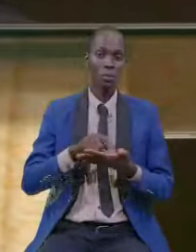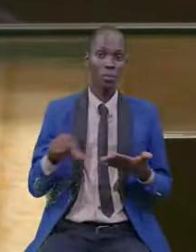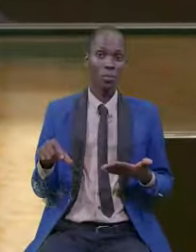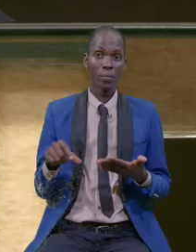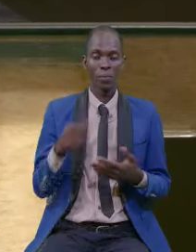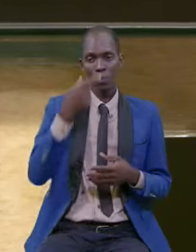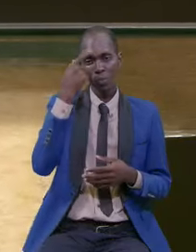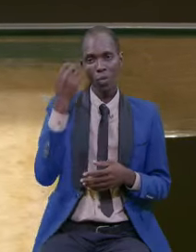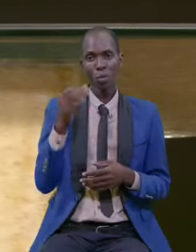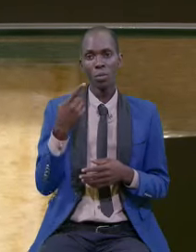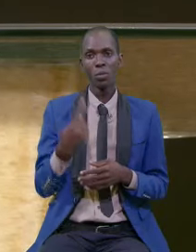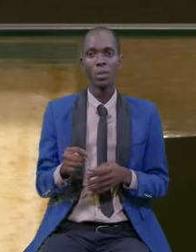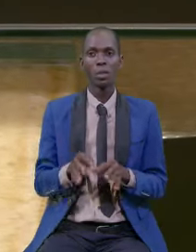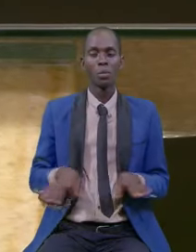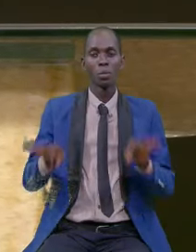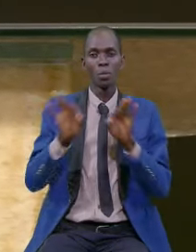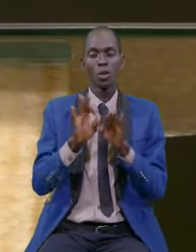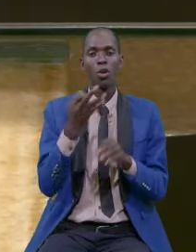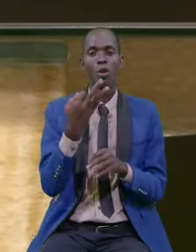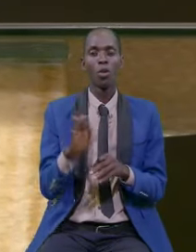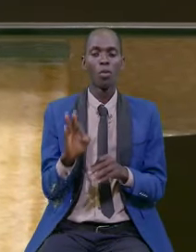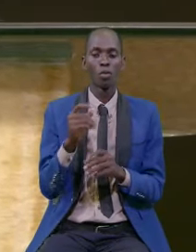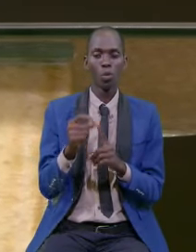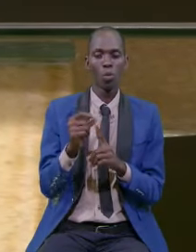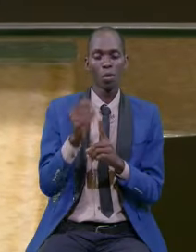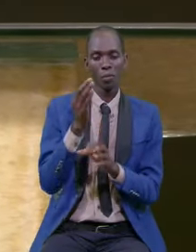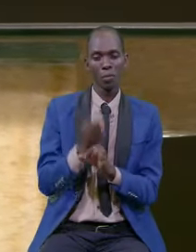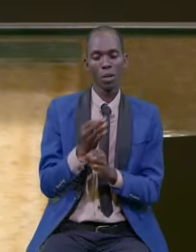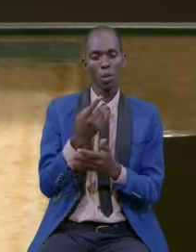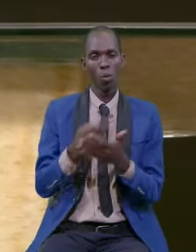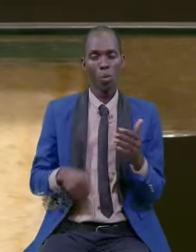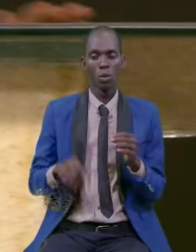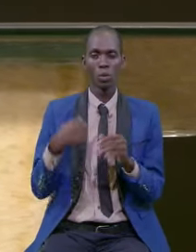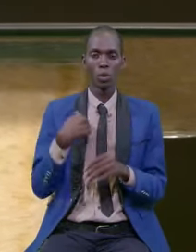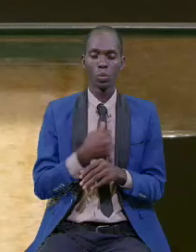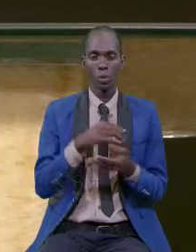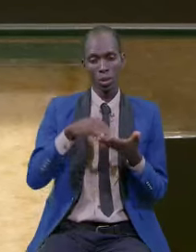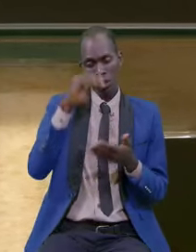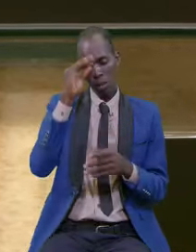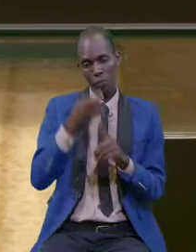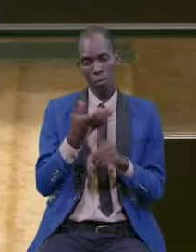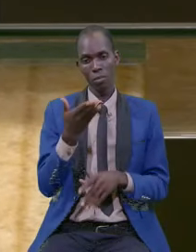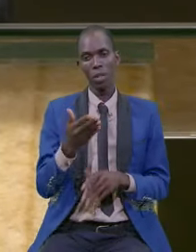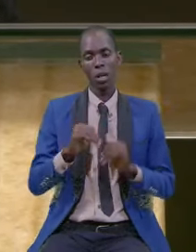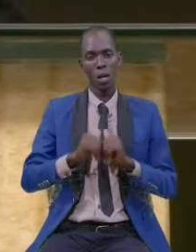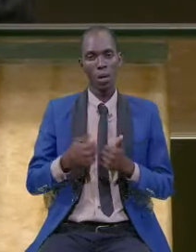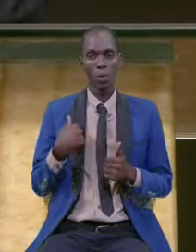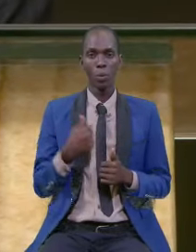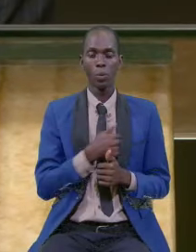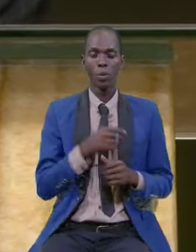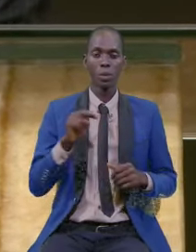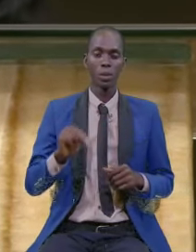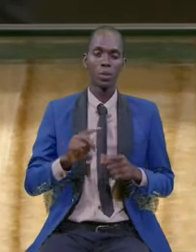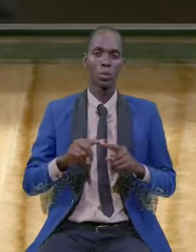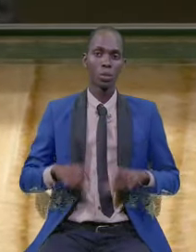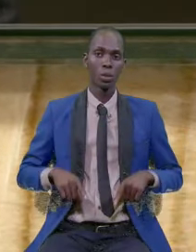the importance of faith and what it teaches us, what we need to learn, how well to live. We're talking